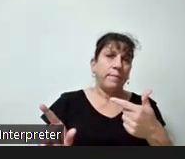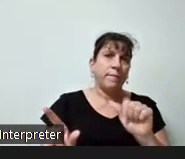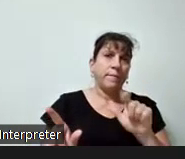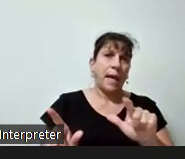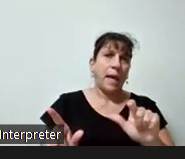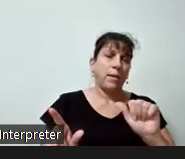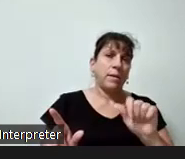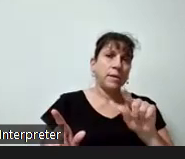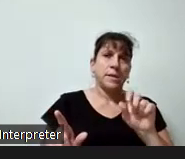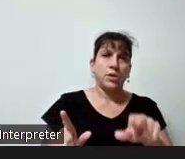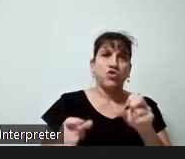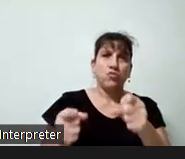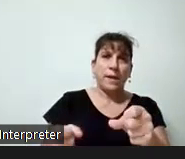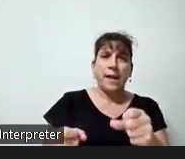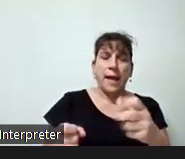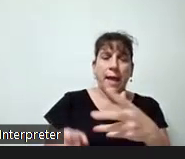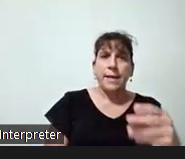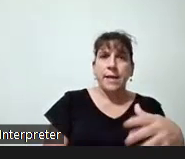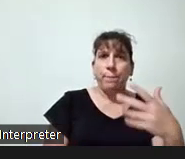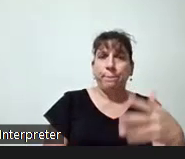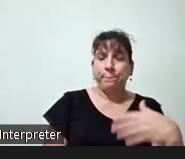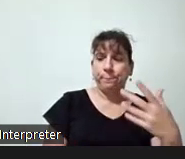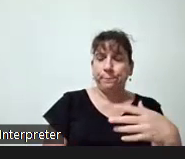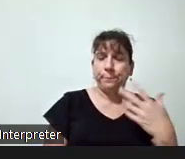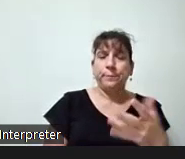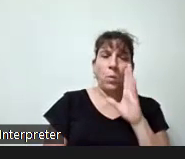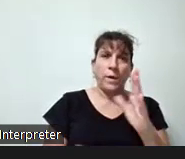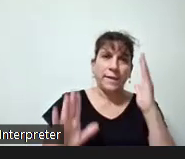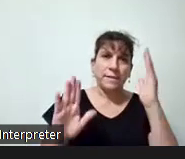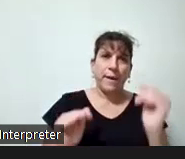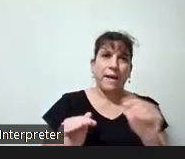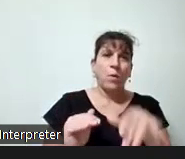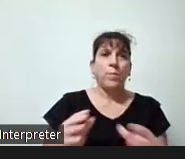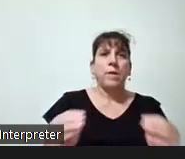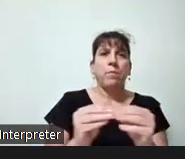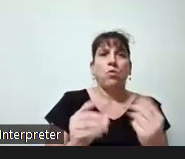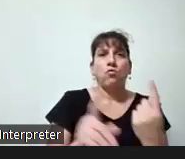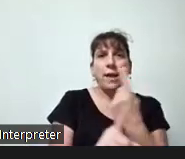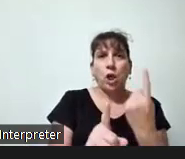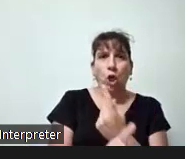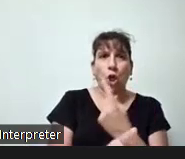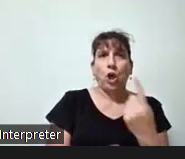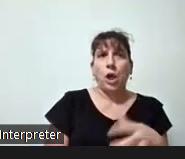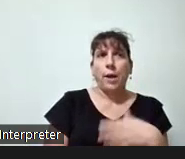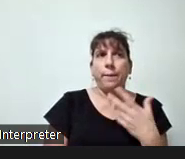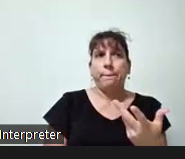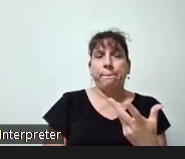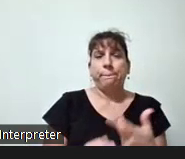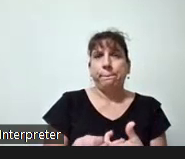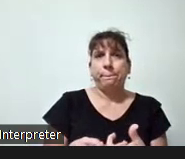and I would anticipate that would be a slightly more regular flow of